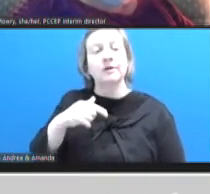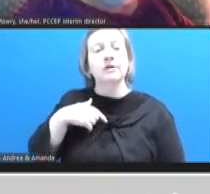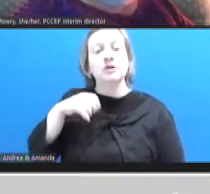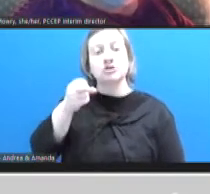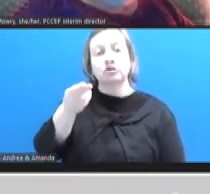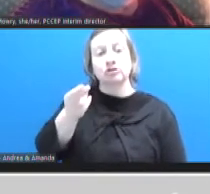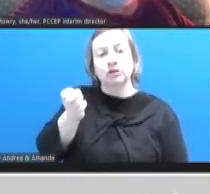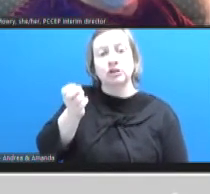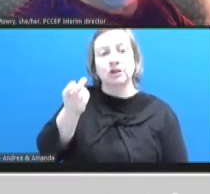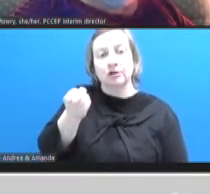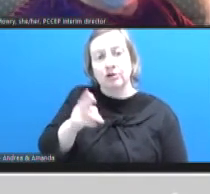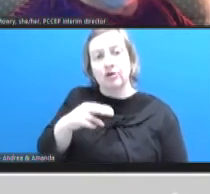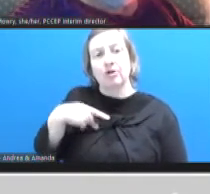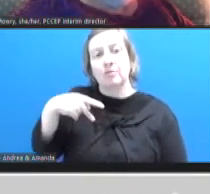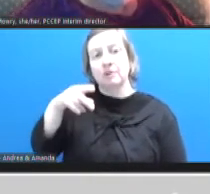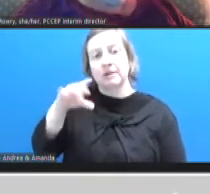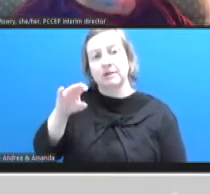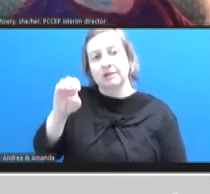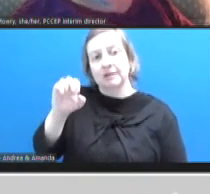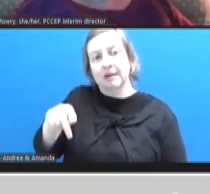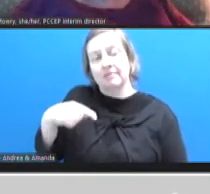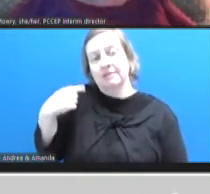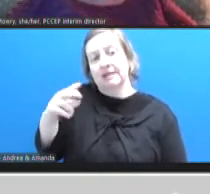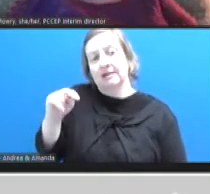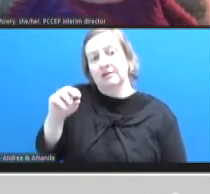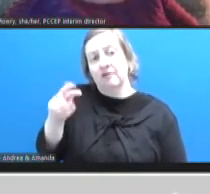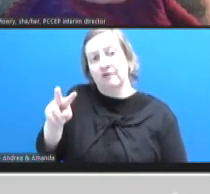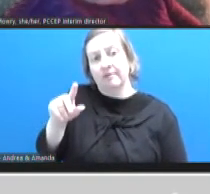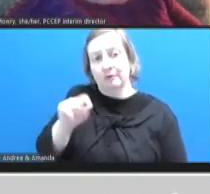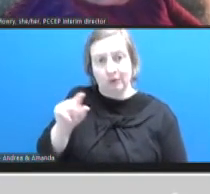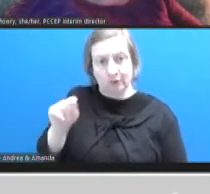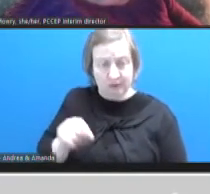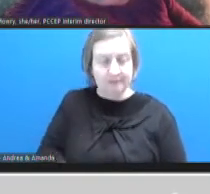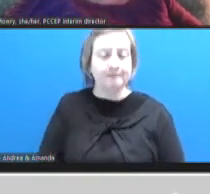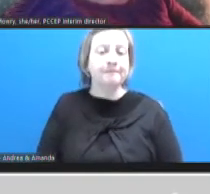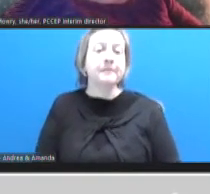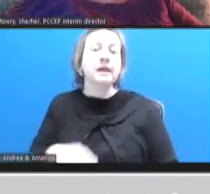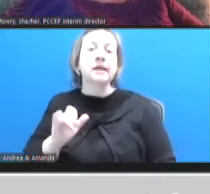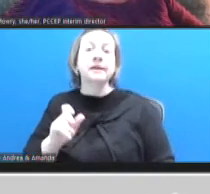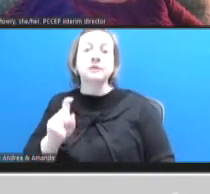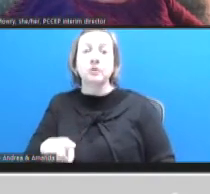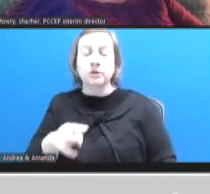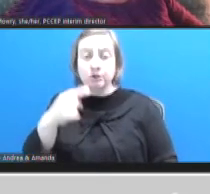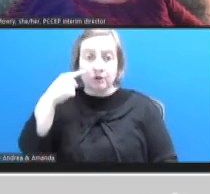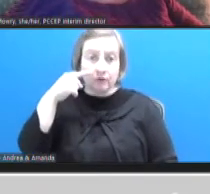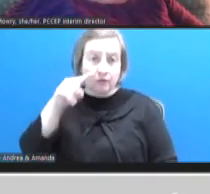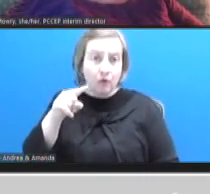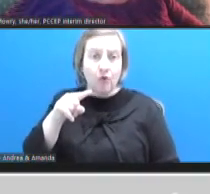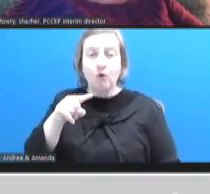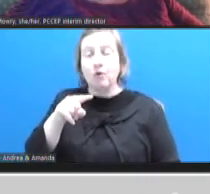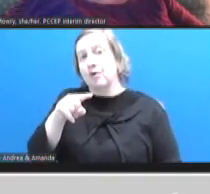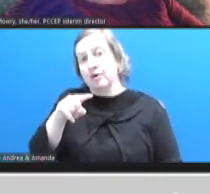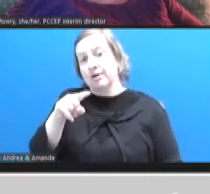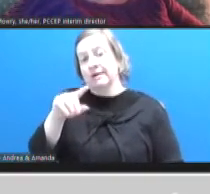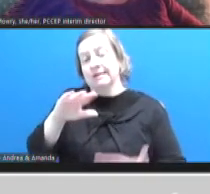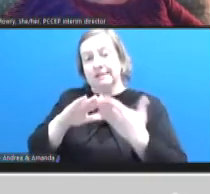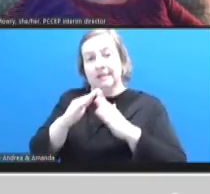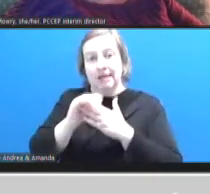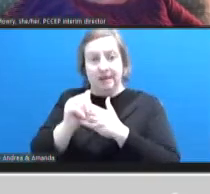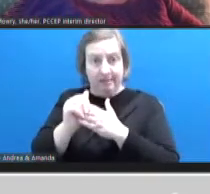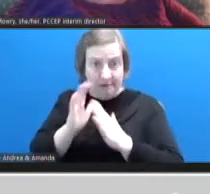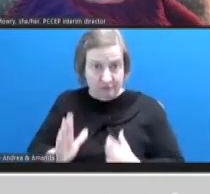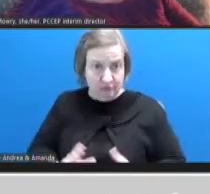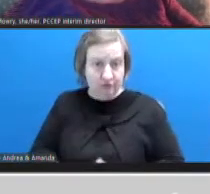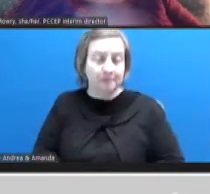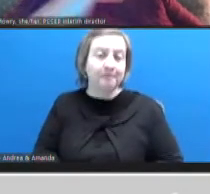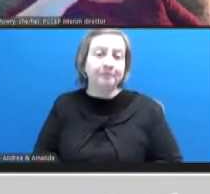pronouns, PCCEP member since November 2020. This question is for the city leadership. And